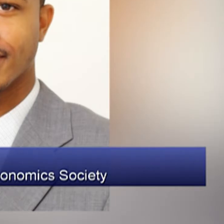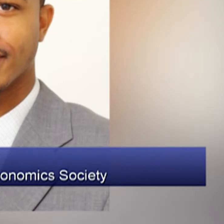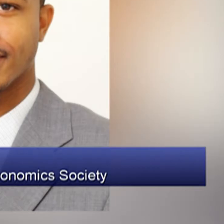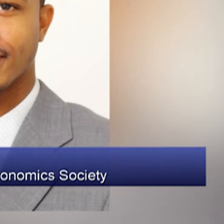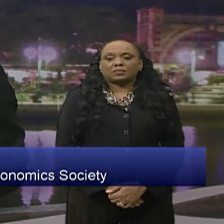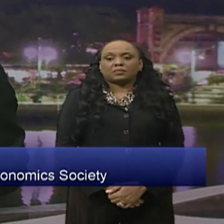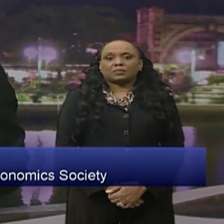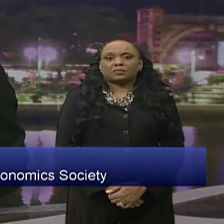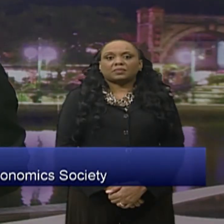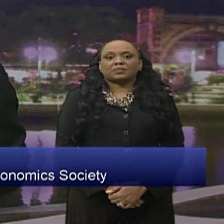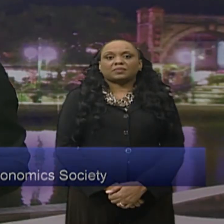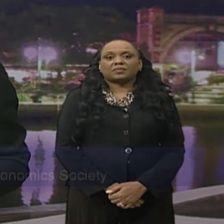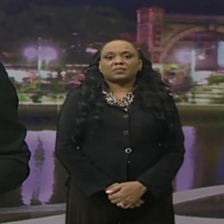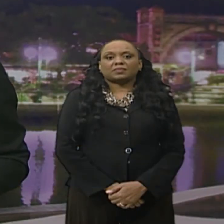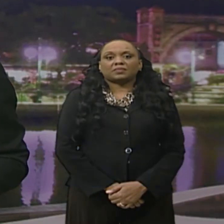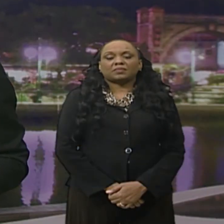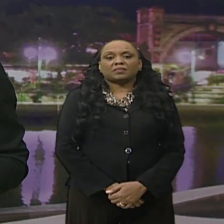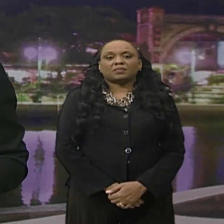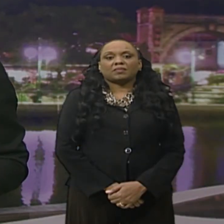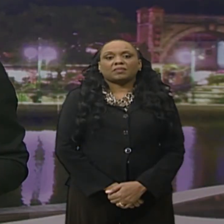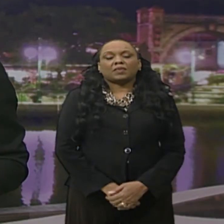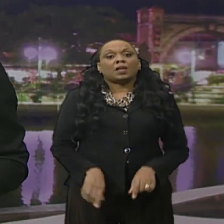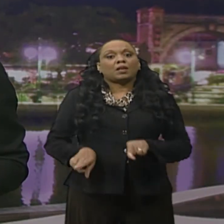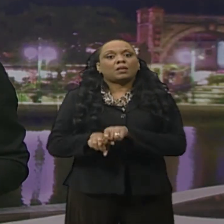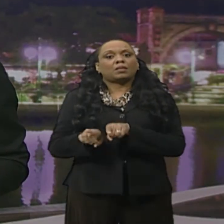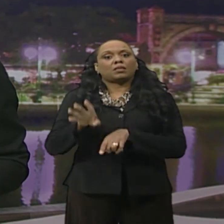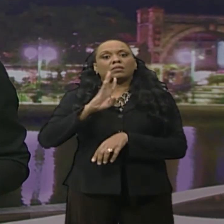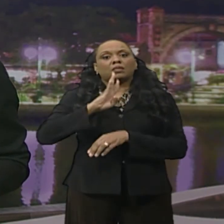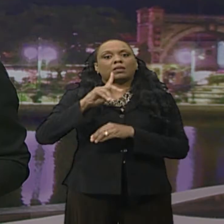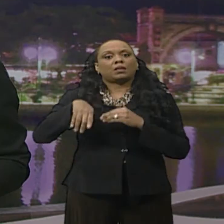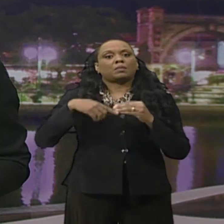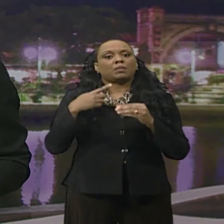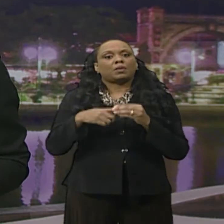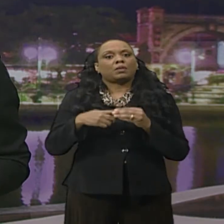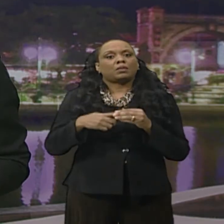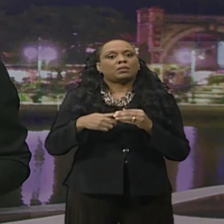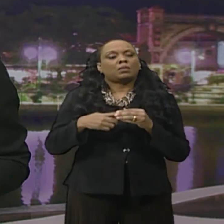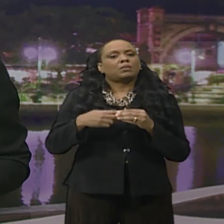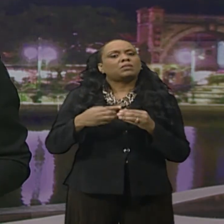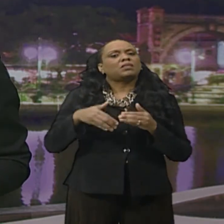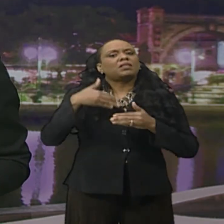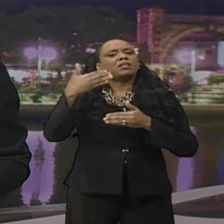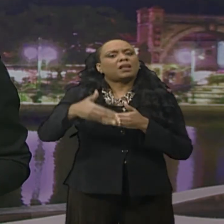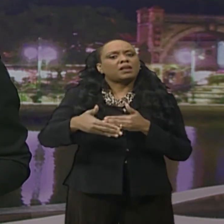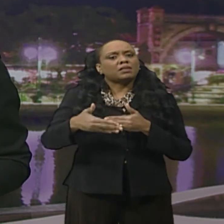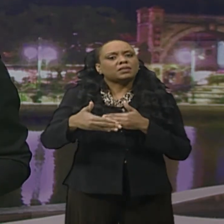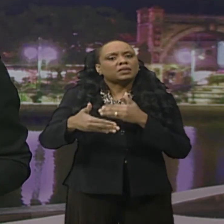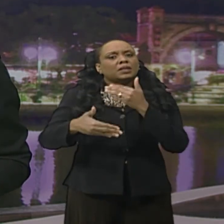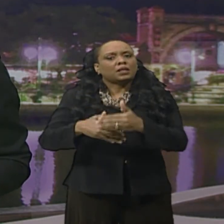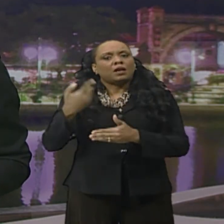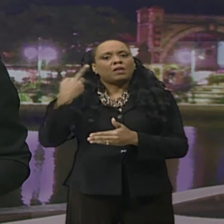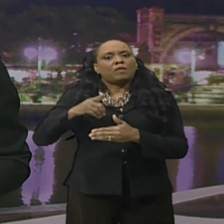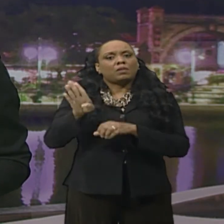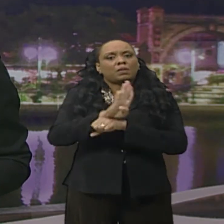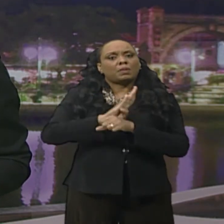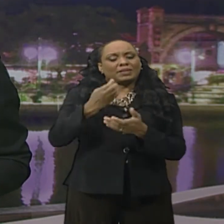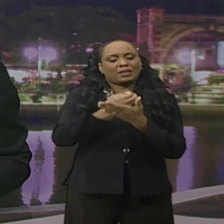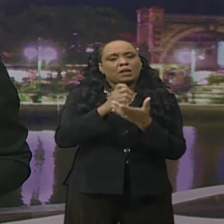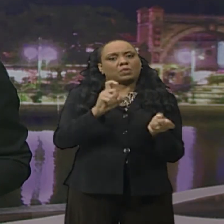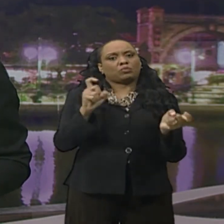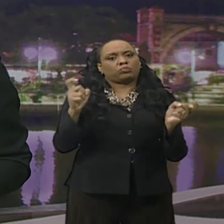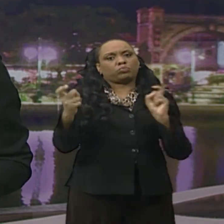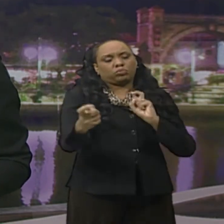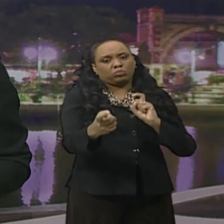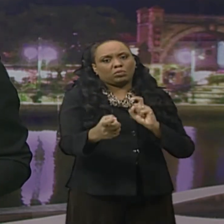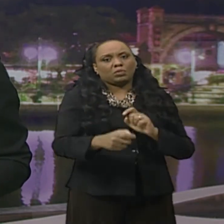2014. The BES president also talked about what needs to happen next to help the country turn its economic fortunes